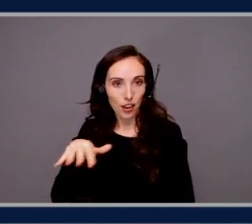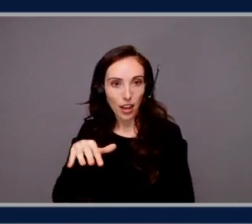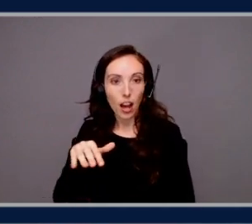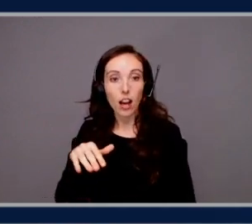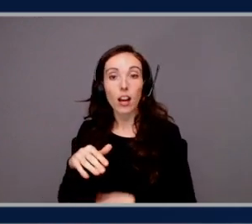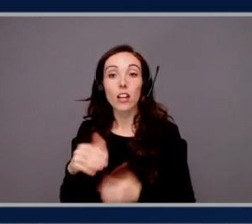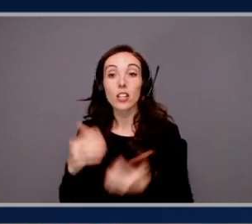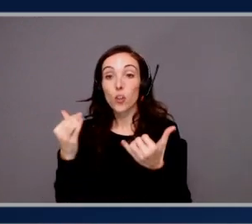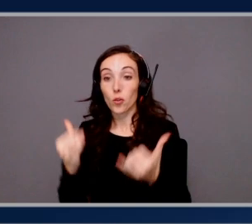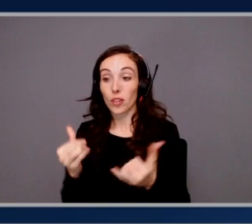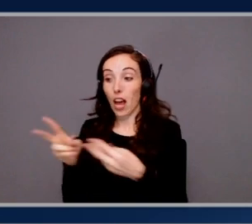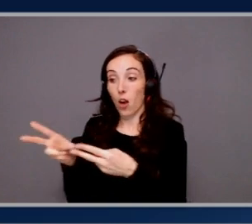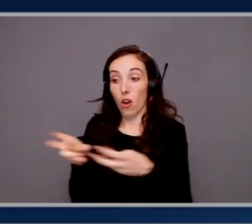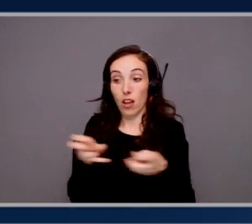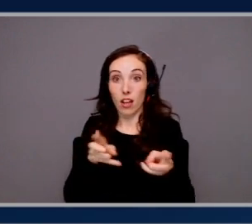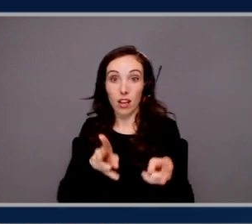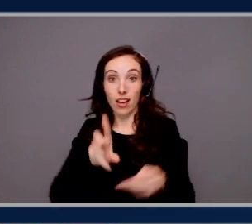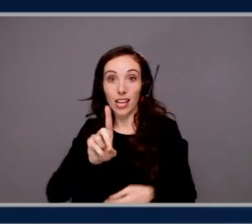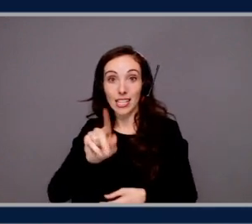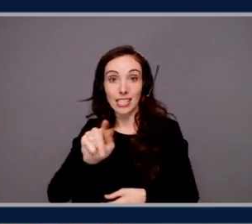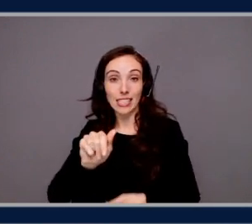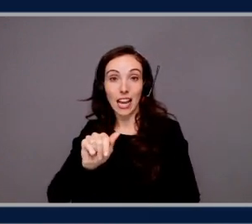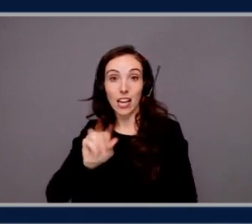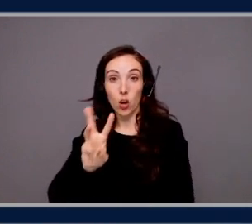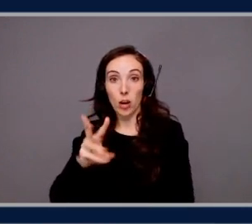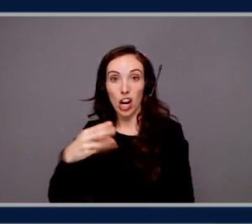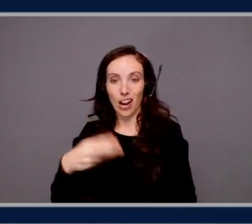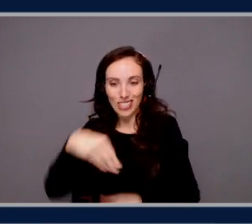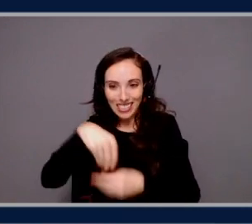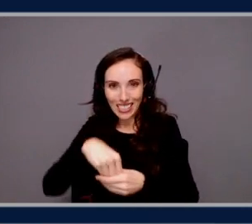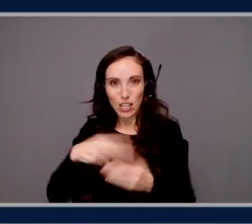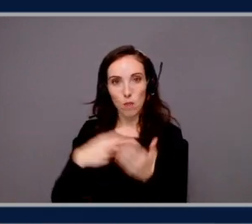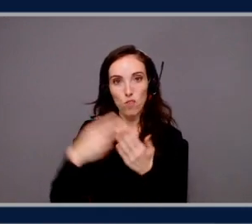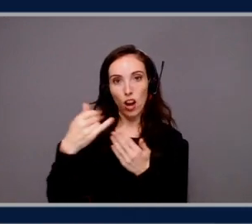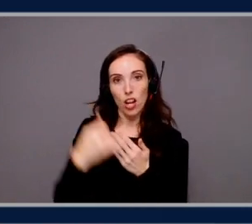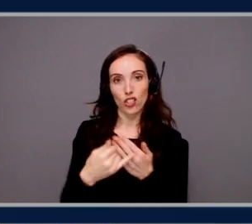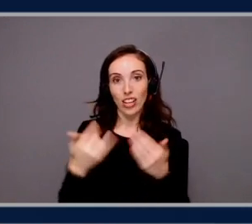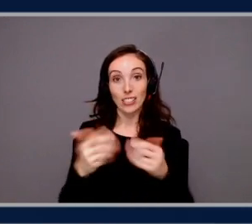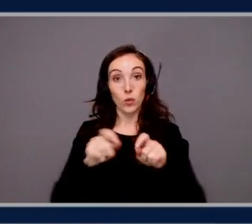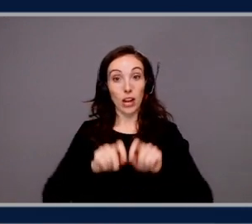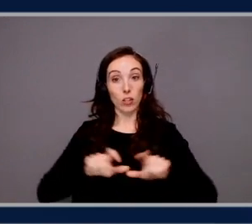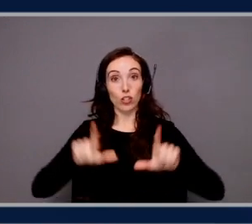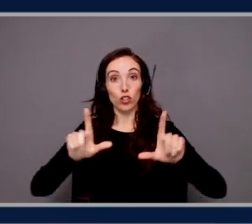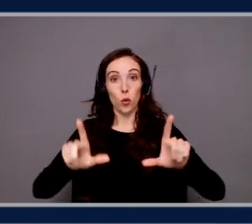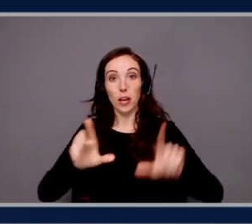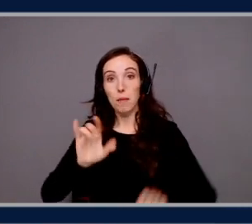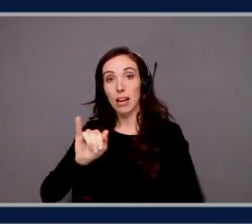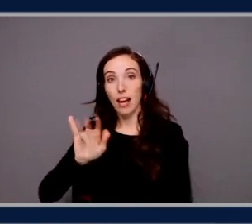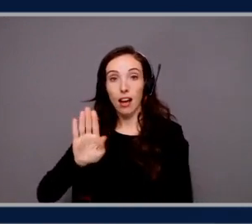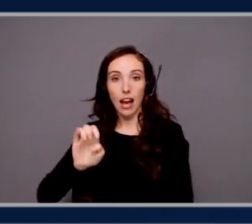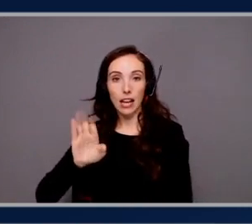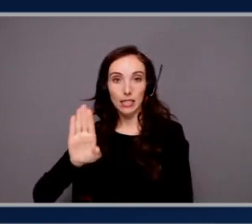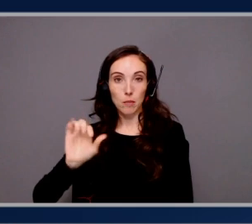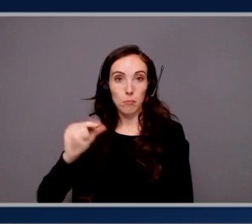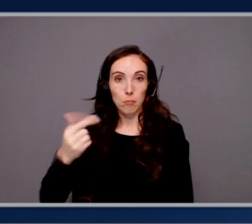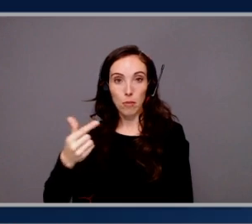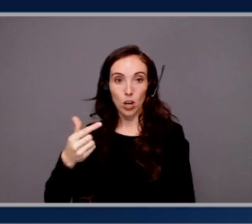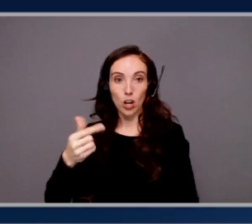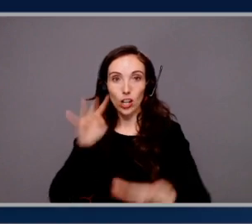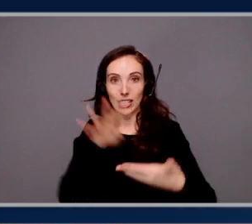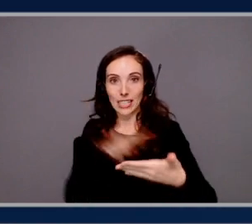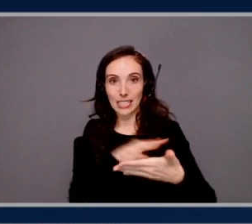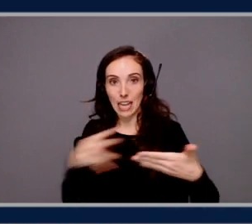brought her data warehouse into the project. And these tables are showing up as Iceberg tables to every query engine that the customer is going to